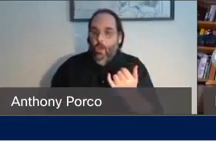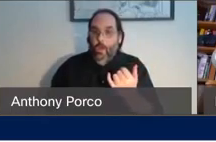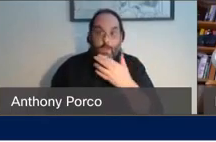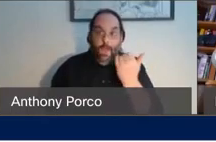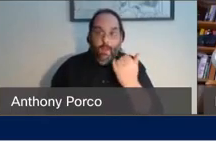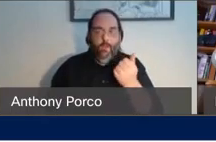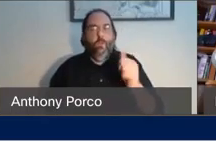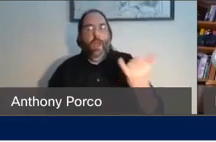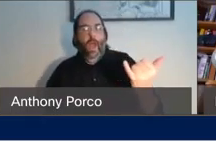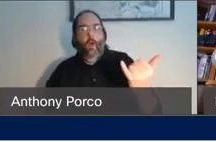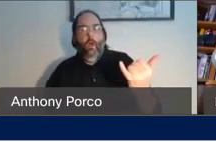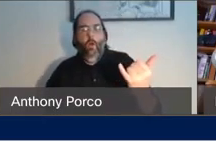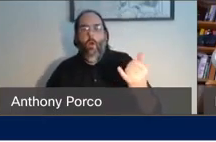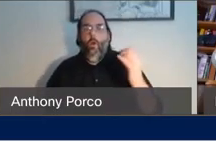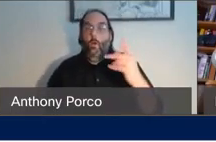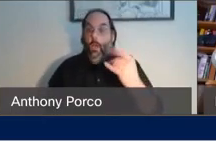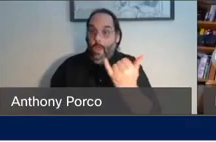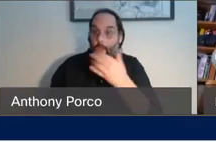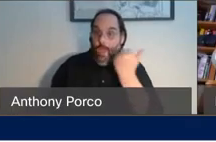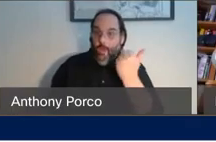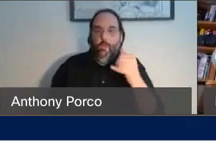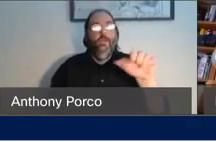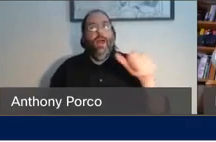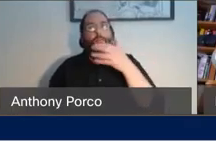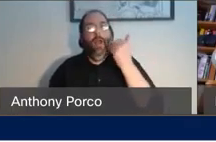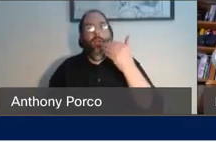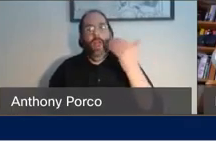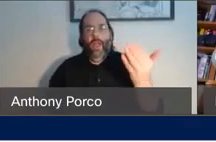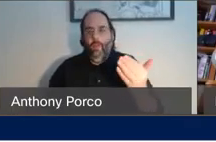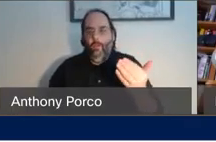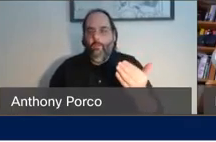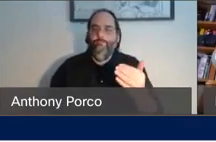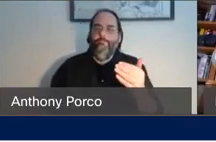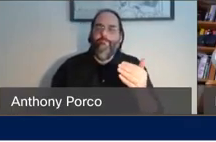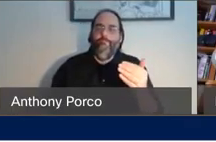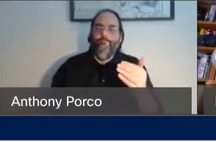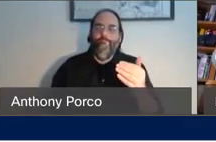Try now. Okay, how about now? Yep, thank you.